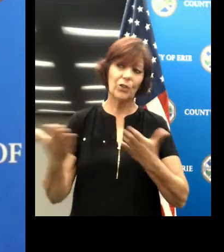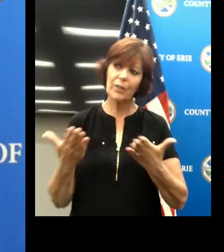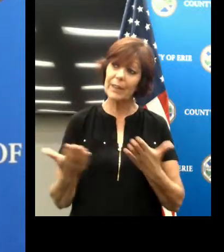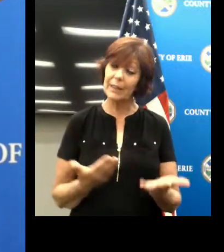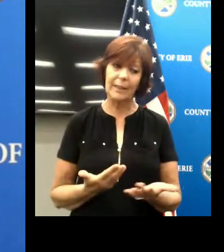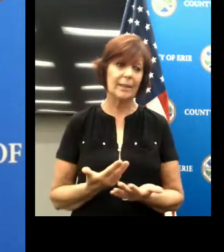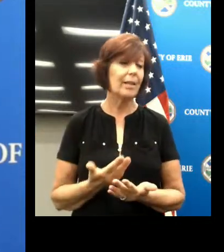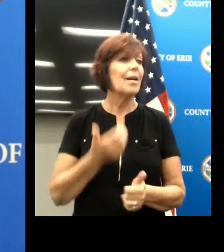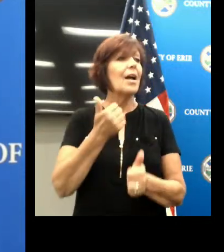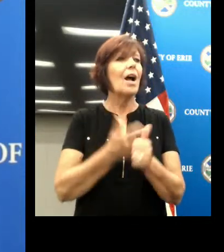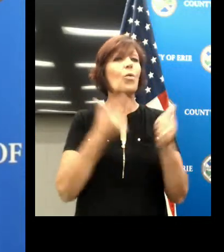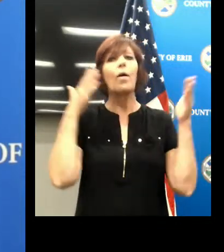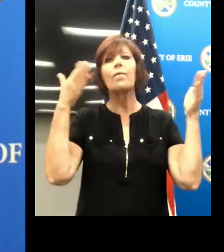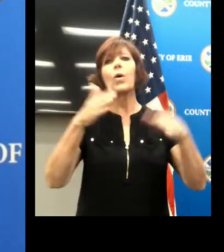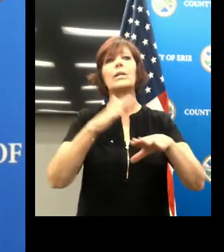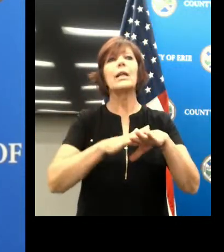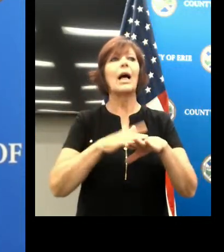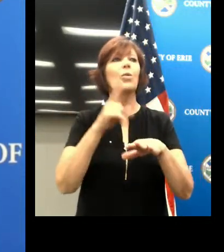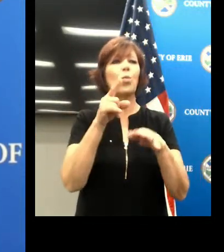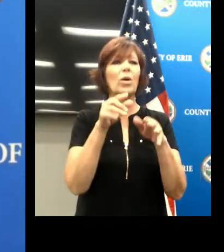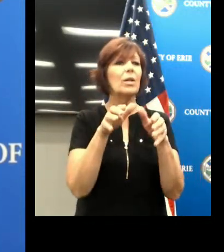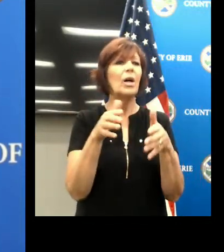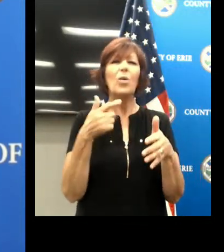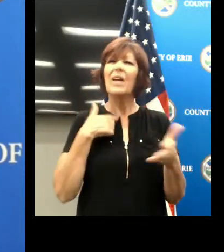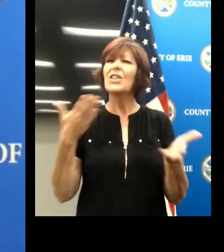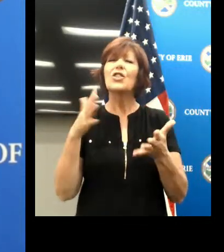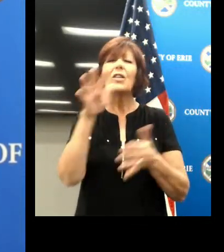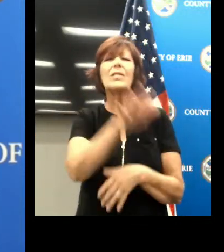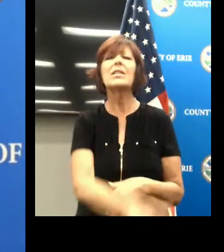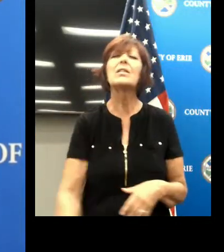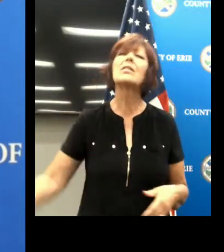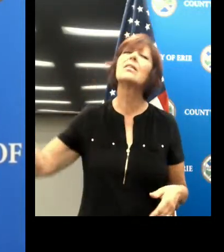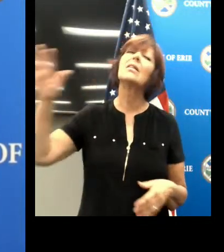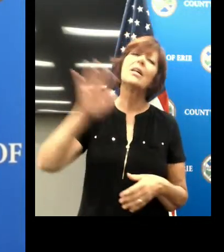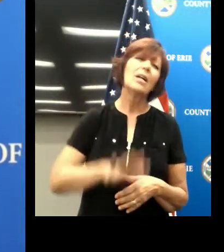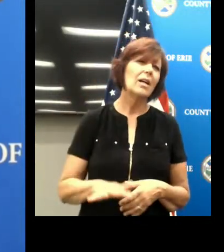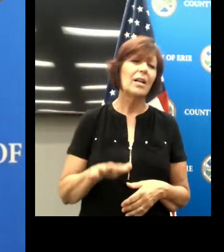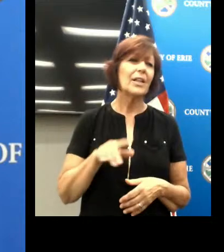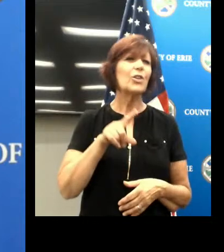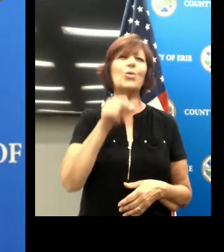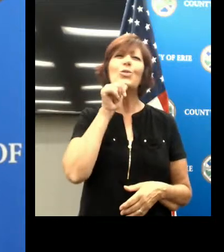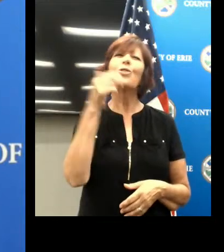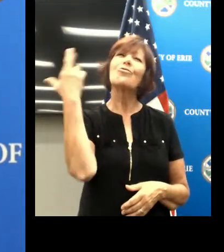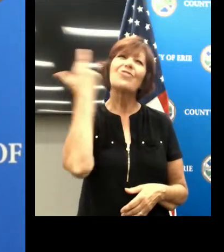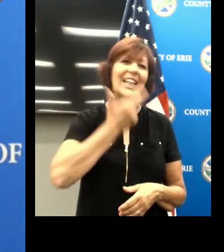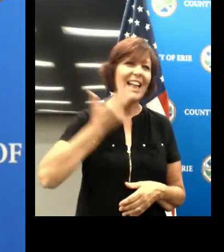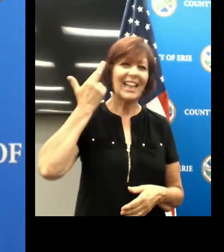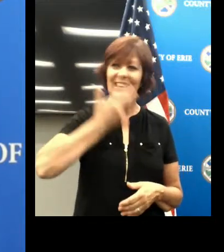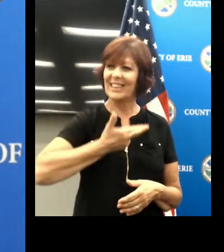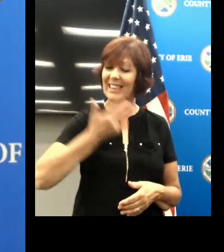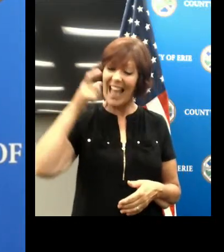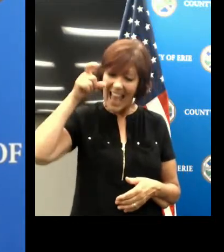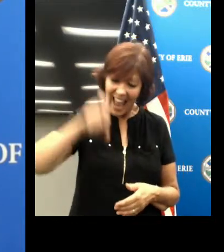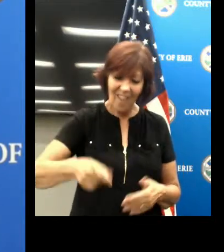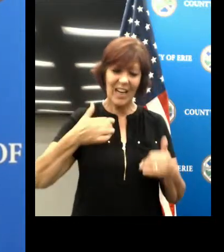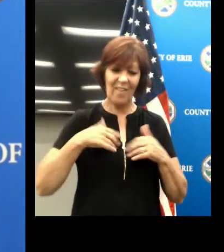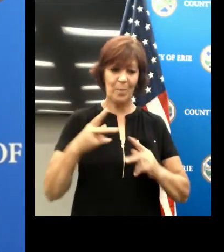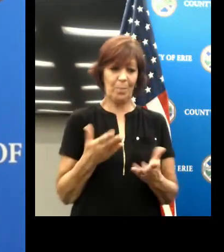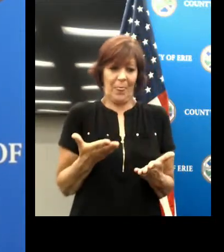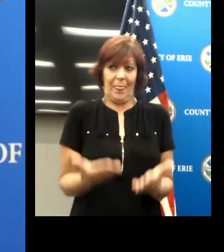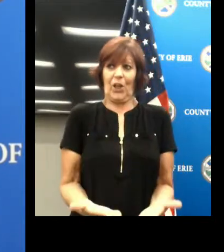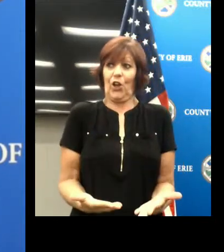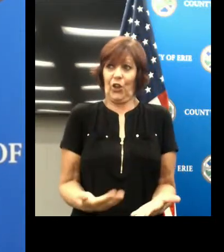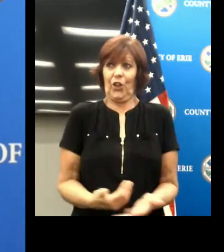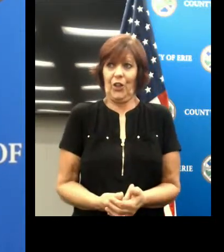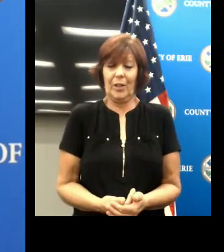do. Everyone focuses on a narrow subset, but we have services across the board that you often in these jobs have to have people there. I